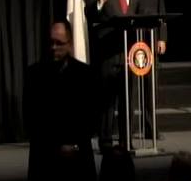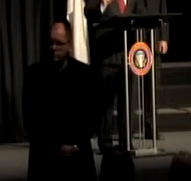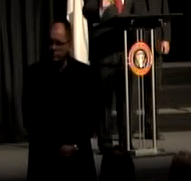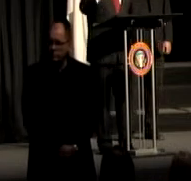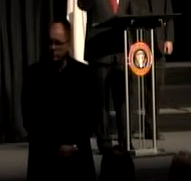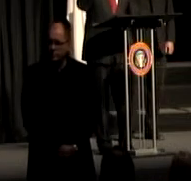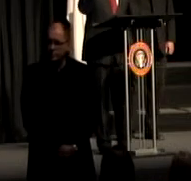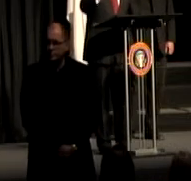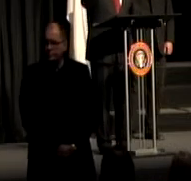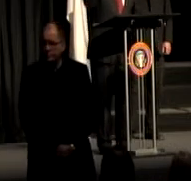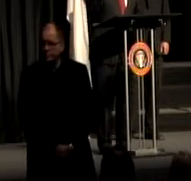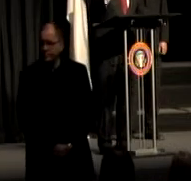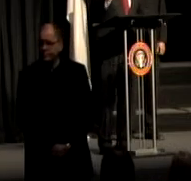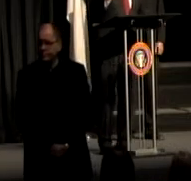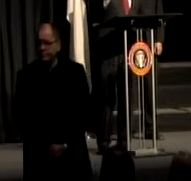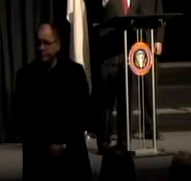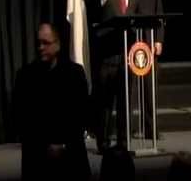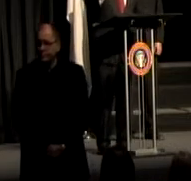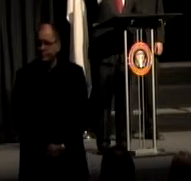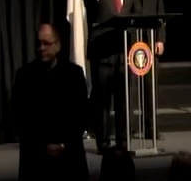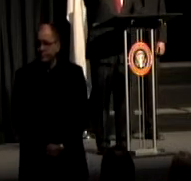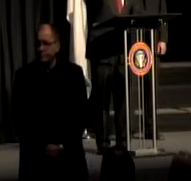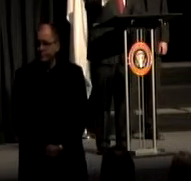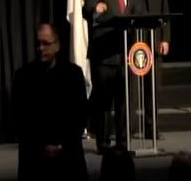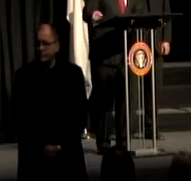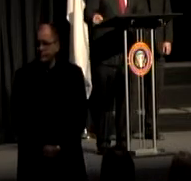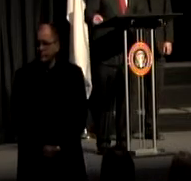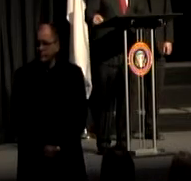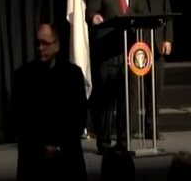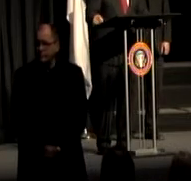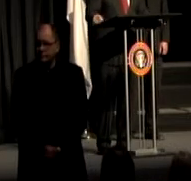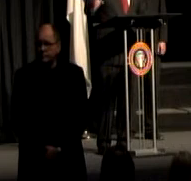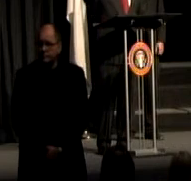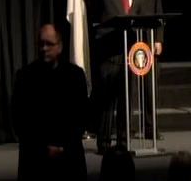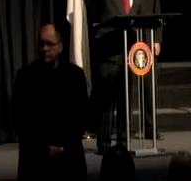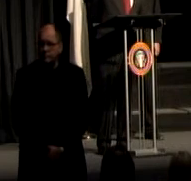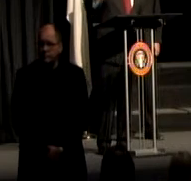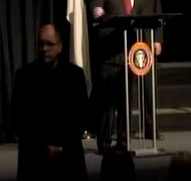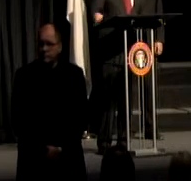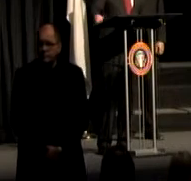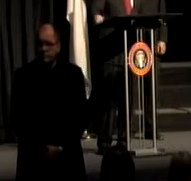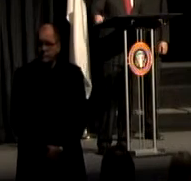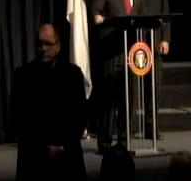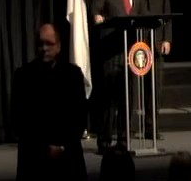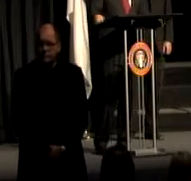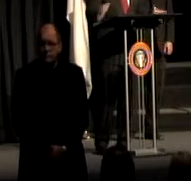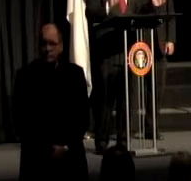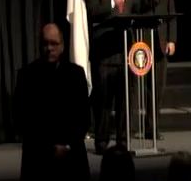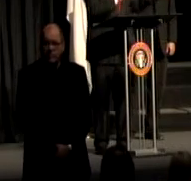and allow God's power to go through you allow them to see Christ